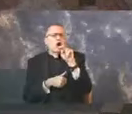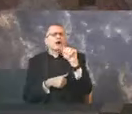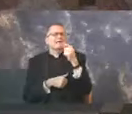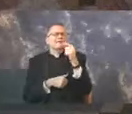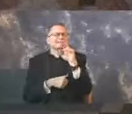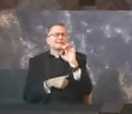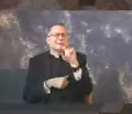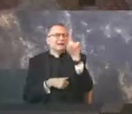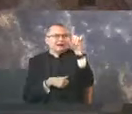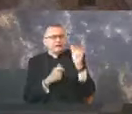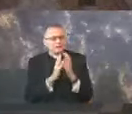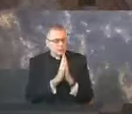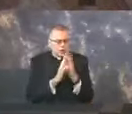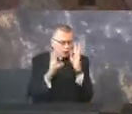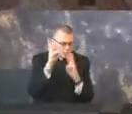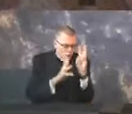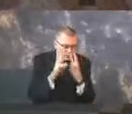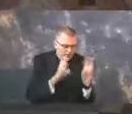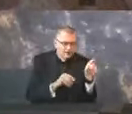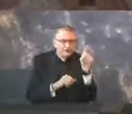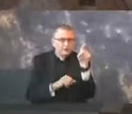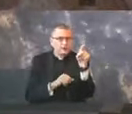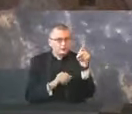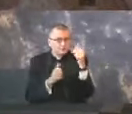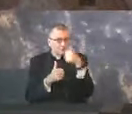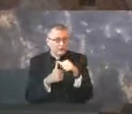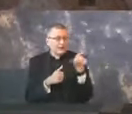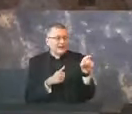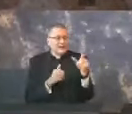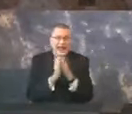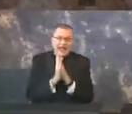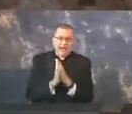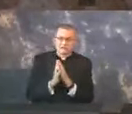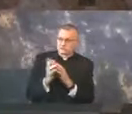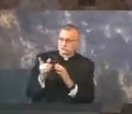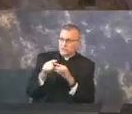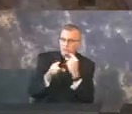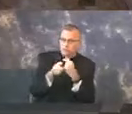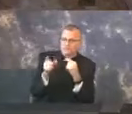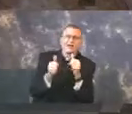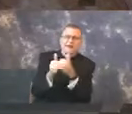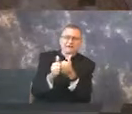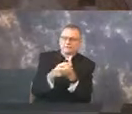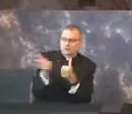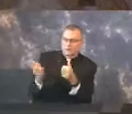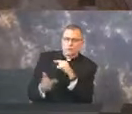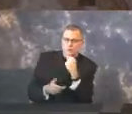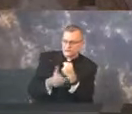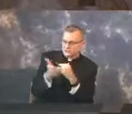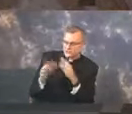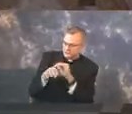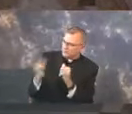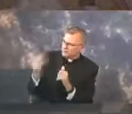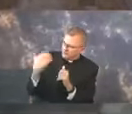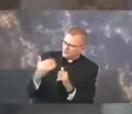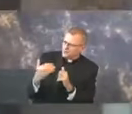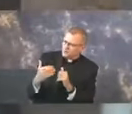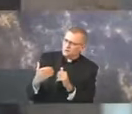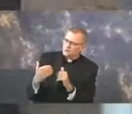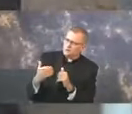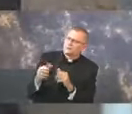evening. Christ began that hour by asking those priests closest to Him not to be active